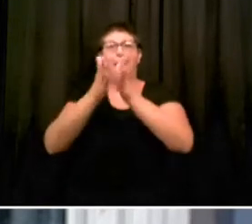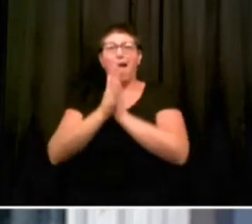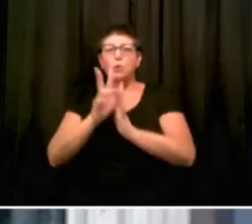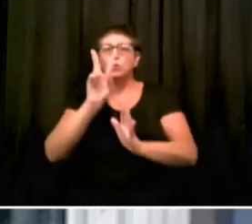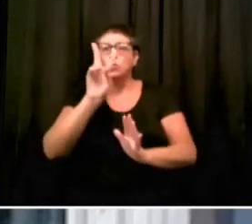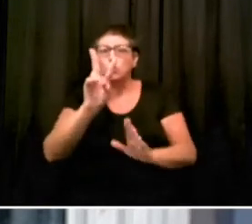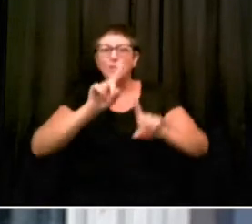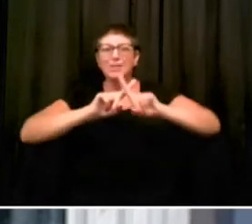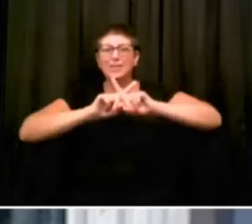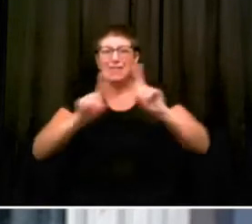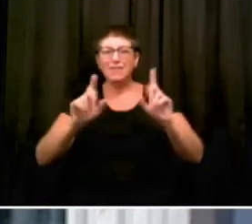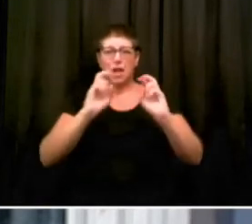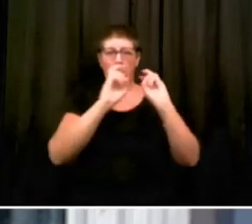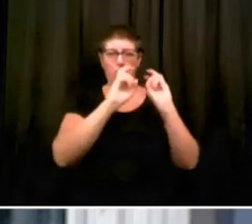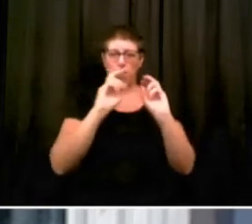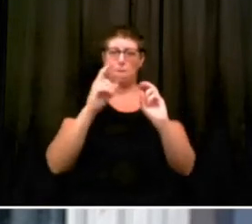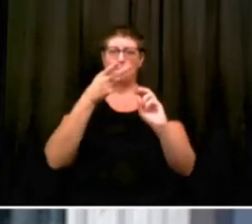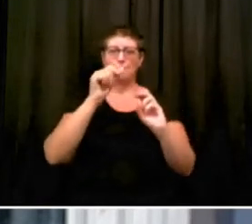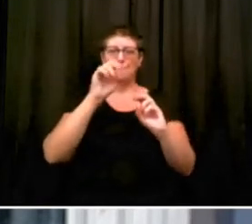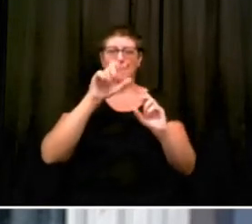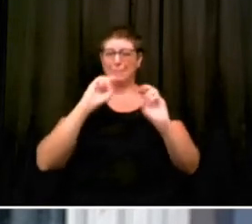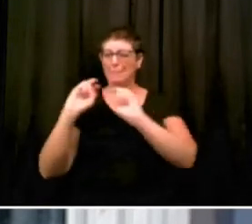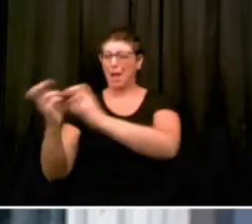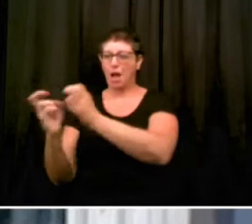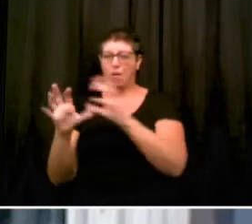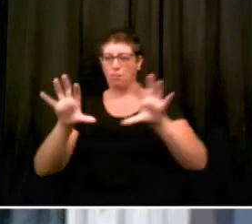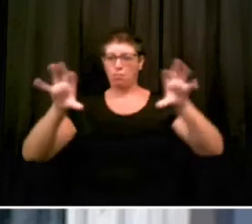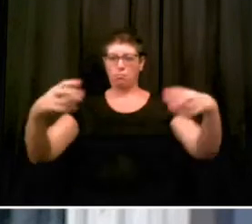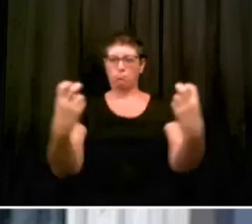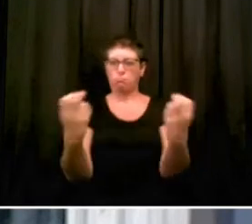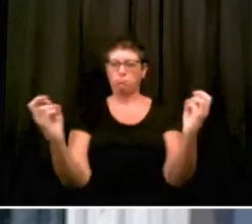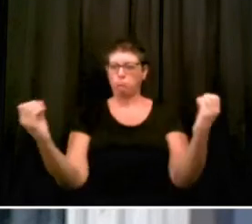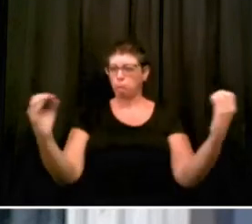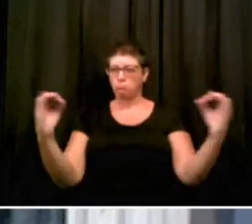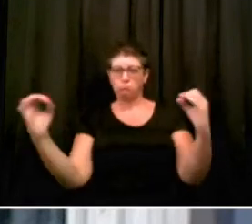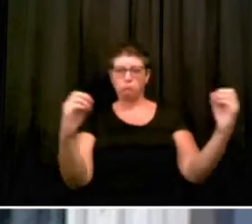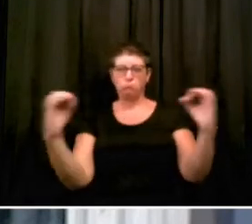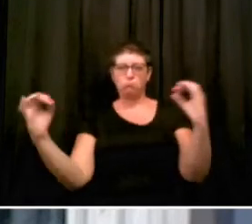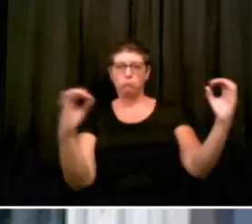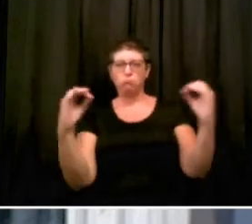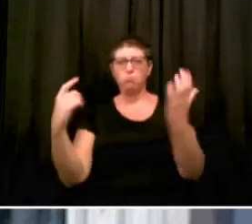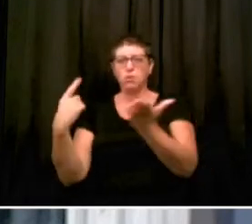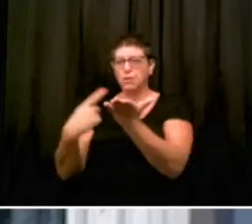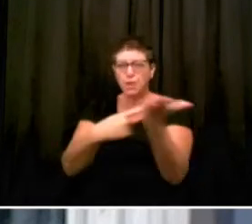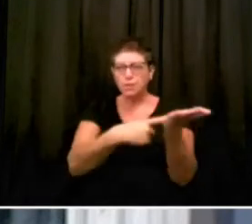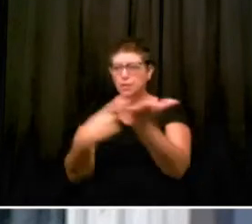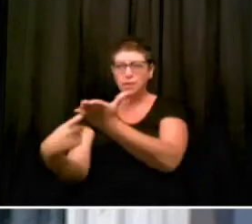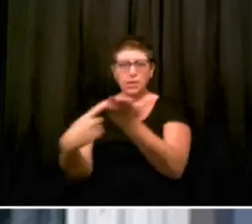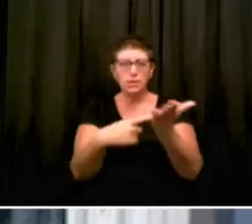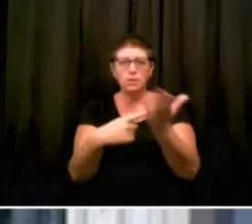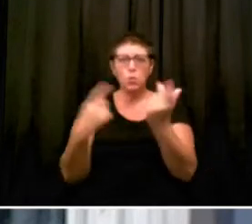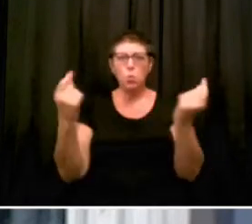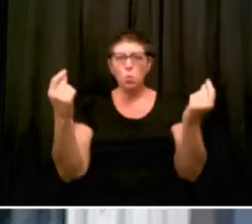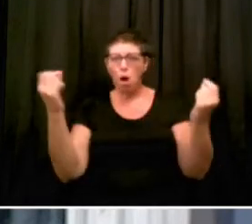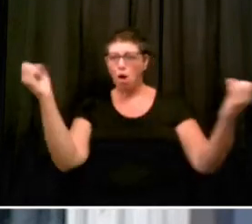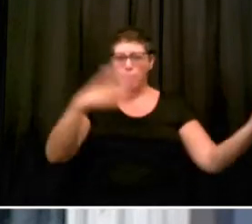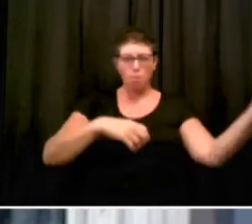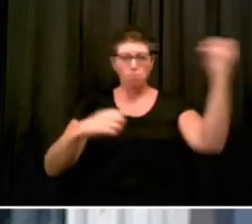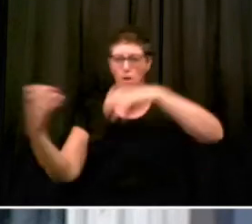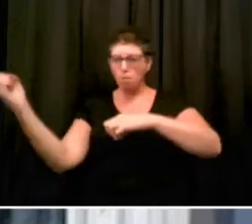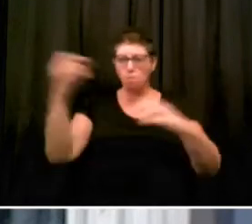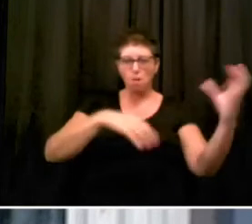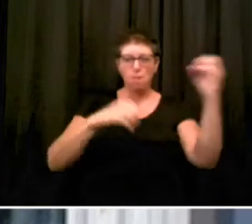will speak for themselves, and we've actually included on our external website their report with a link so people can read that as well, what they said